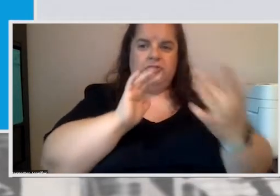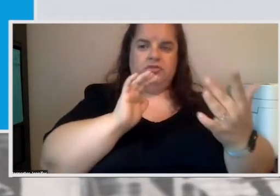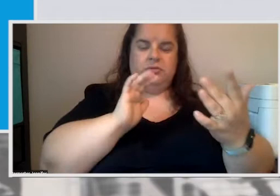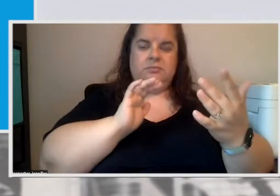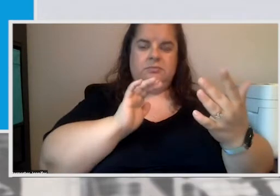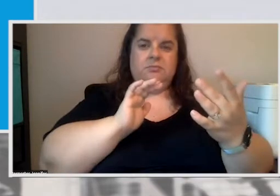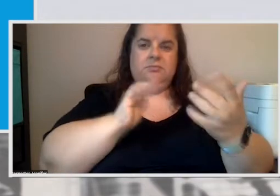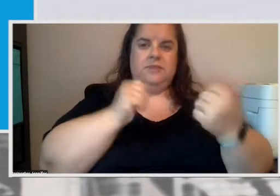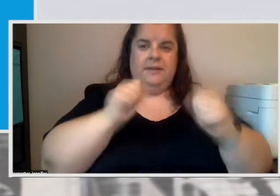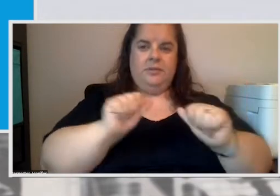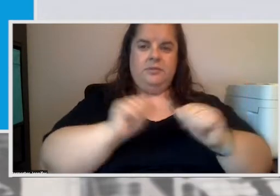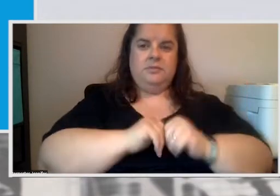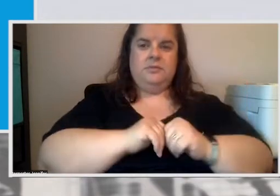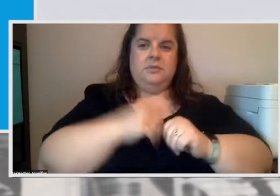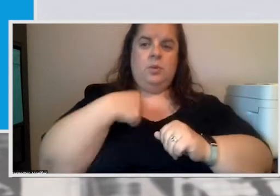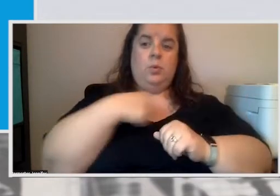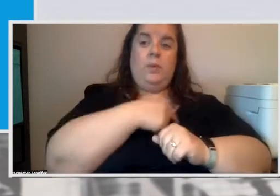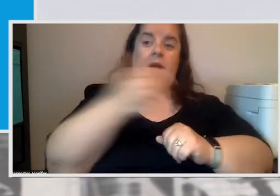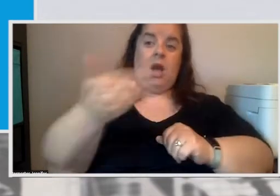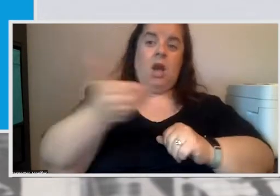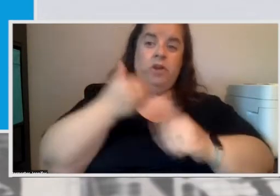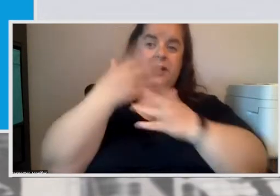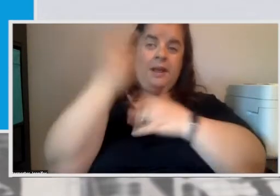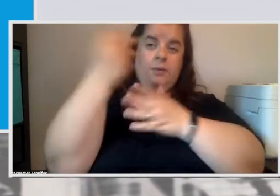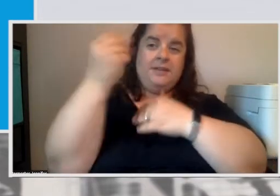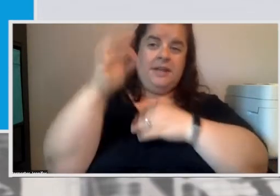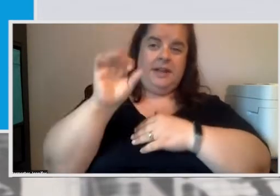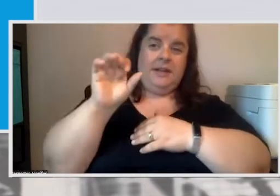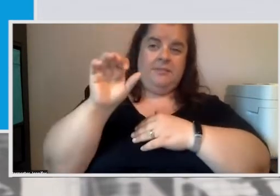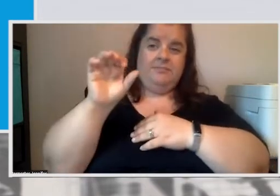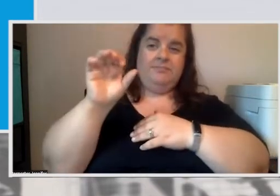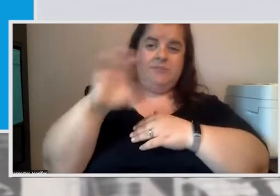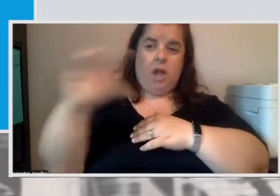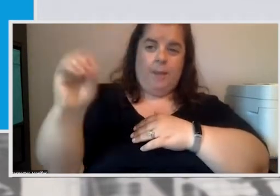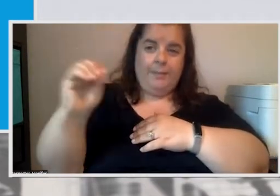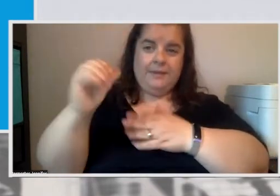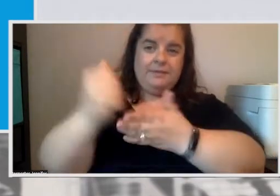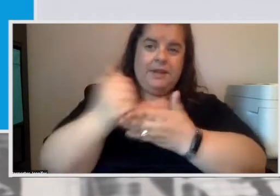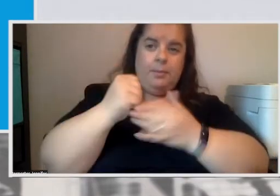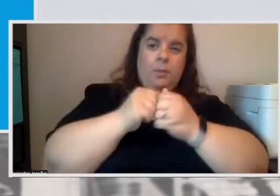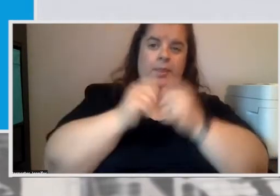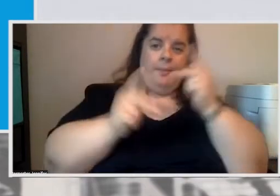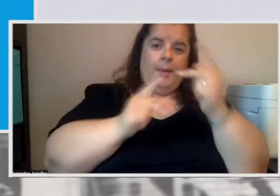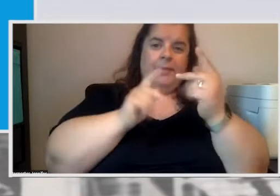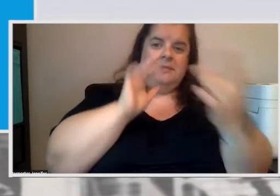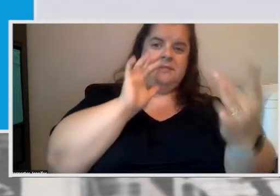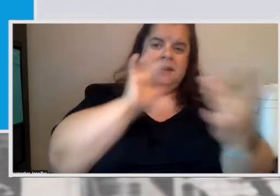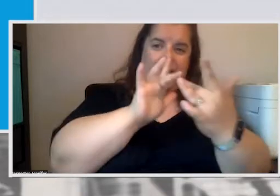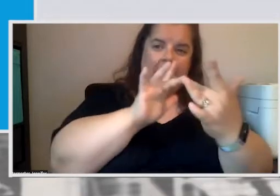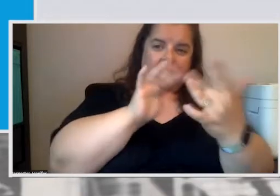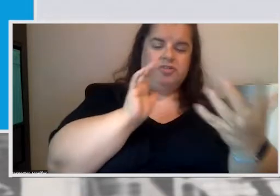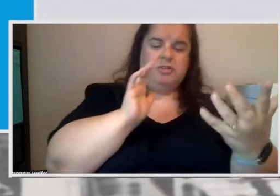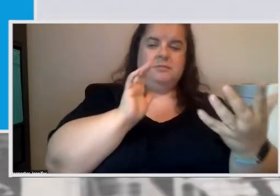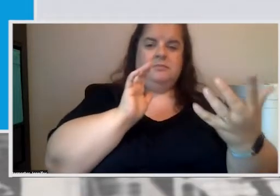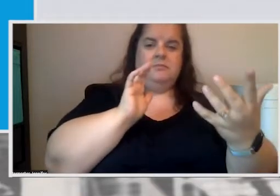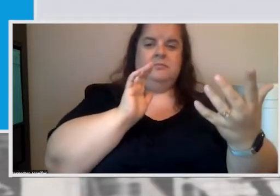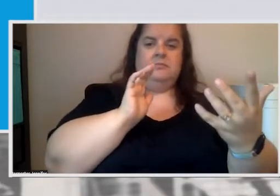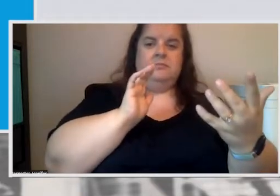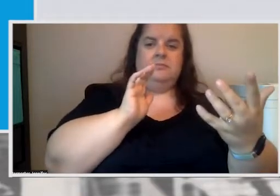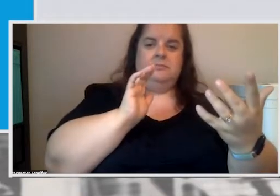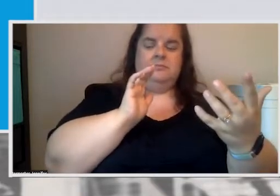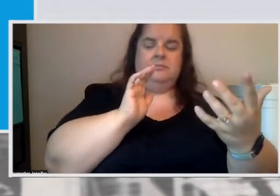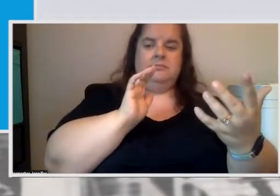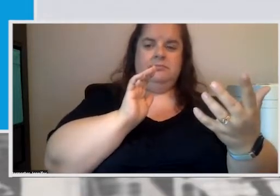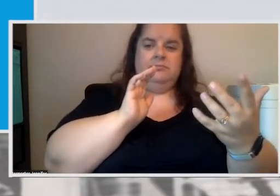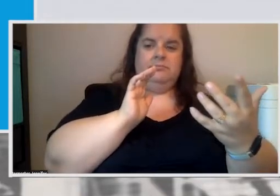public a firm that assisting us with public outreach and engagement. So this was the first time,